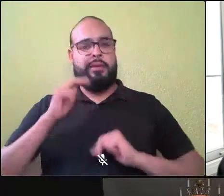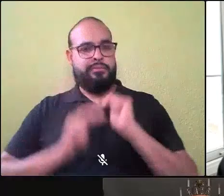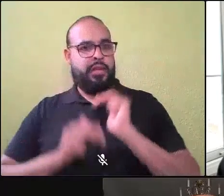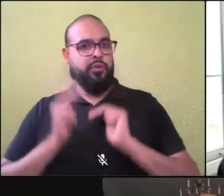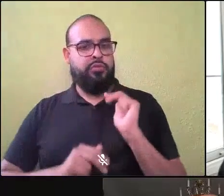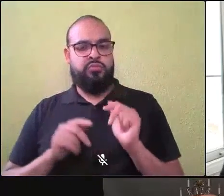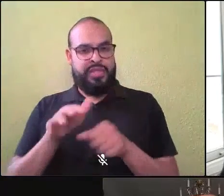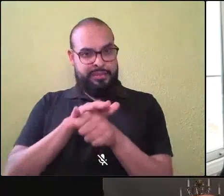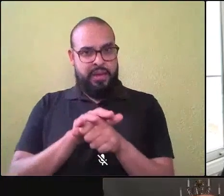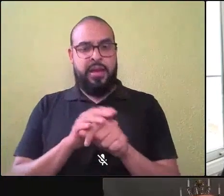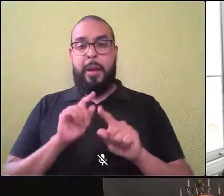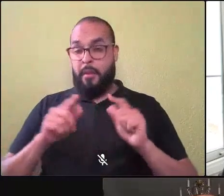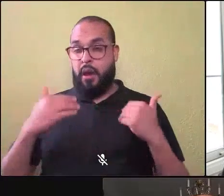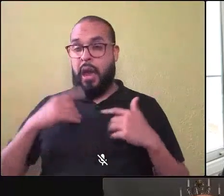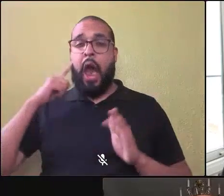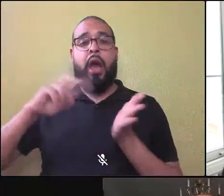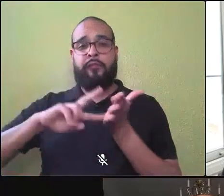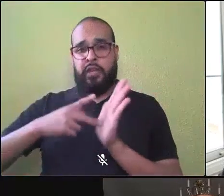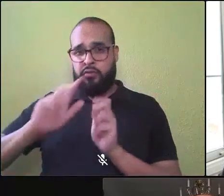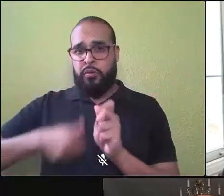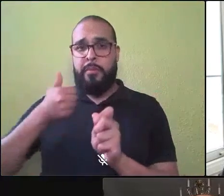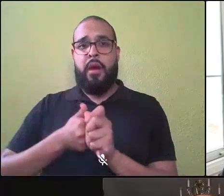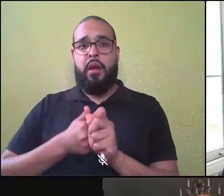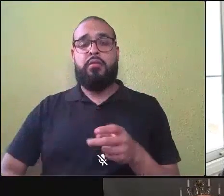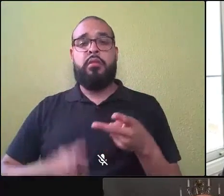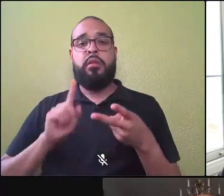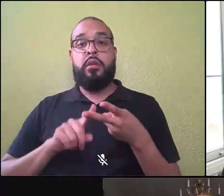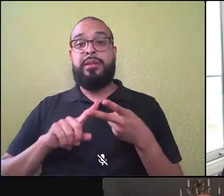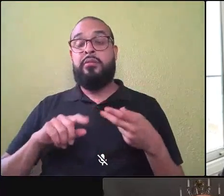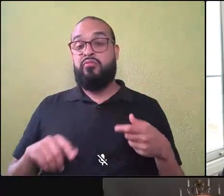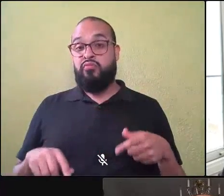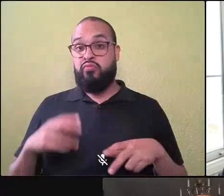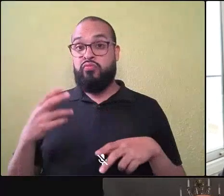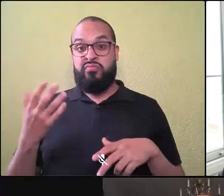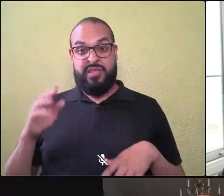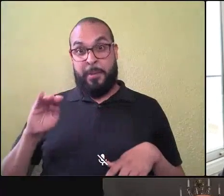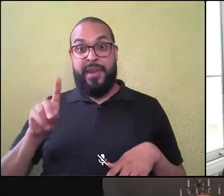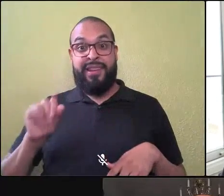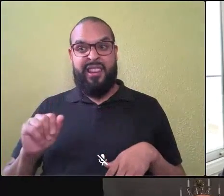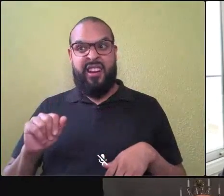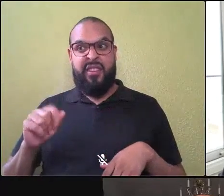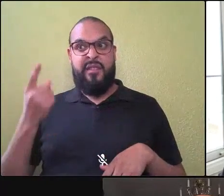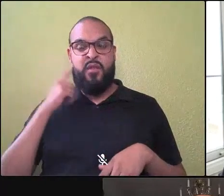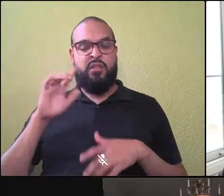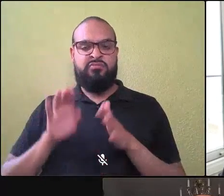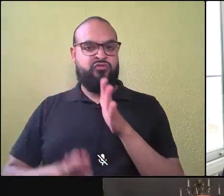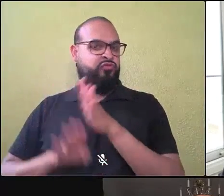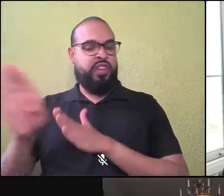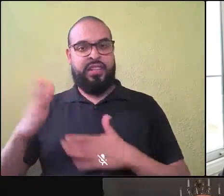like using these as mediums to take my work to the next level. But I hinge most of my time and experience to a